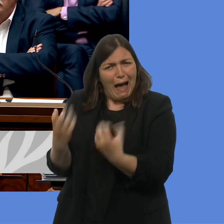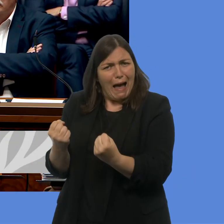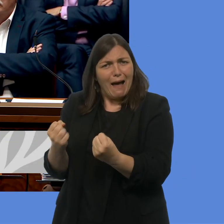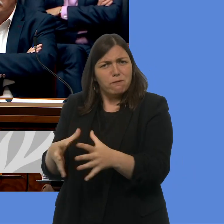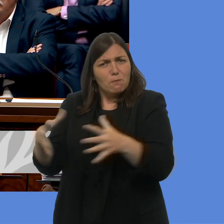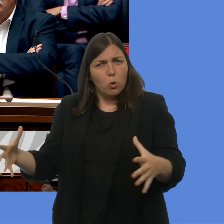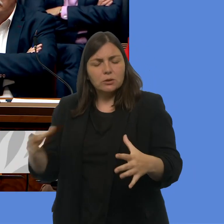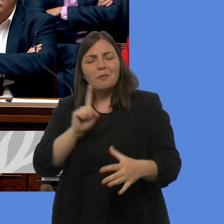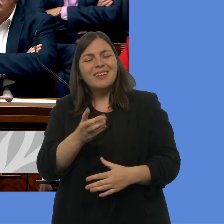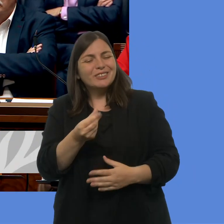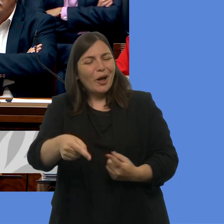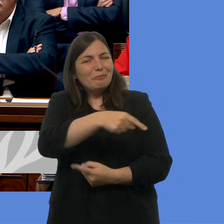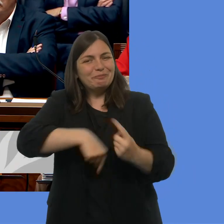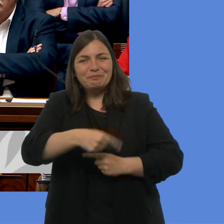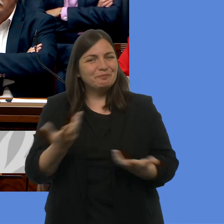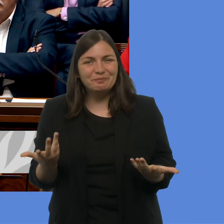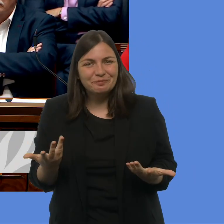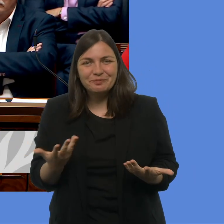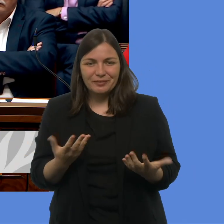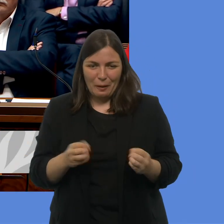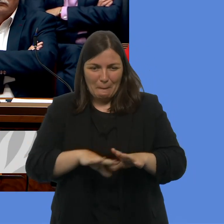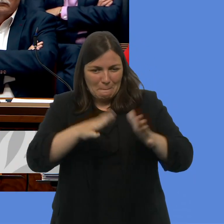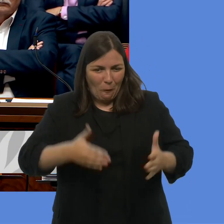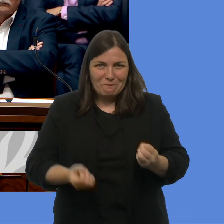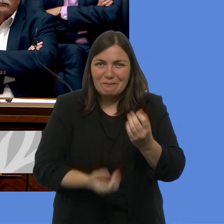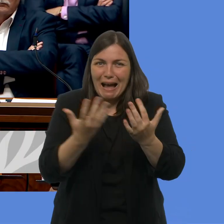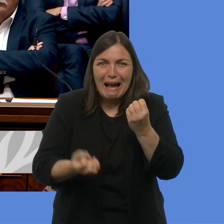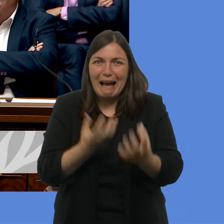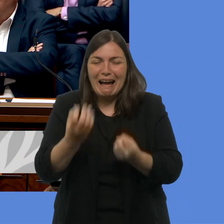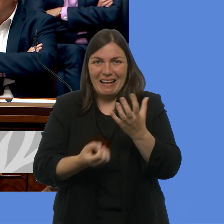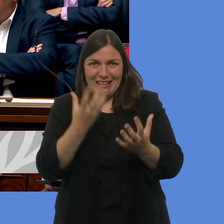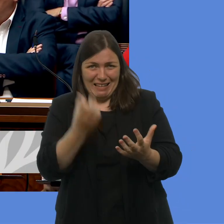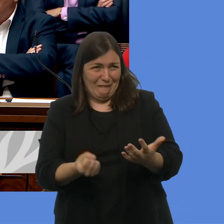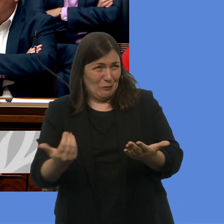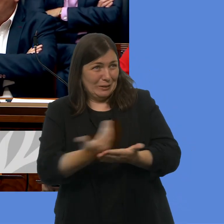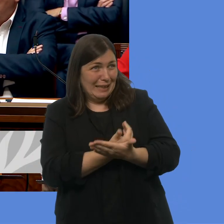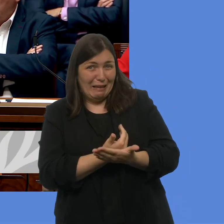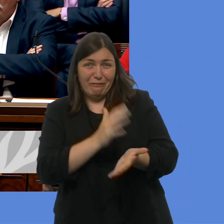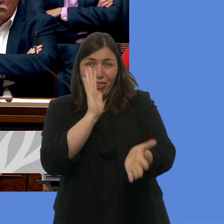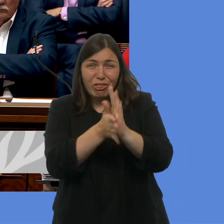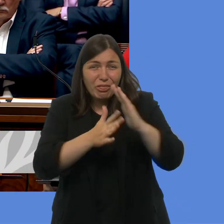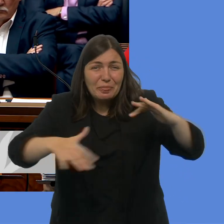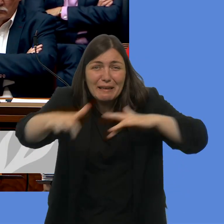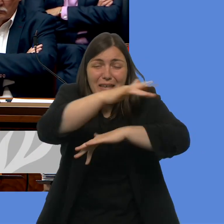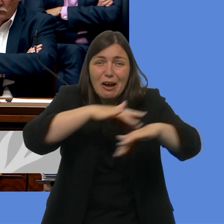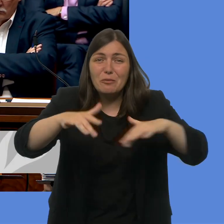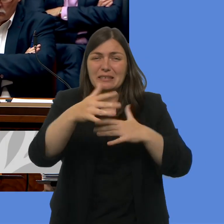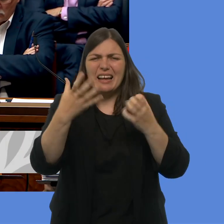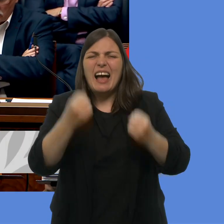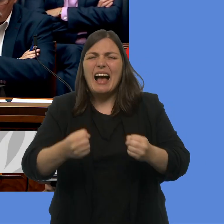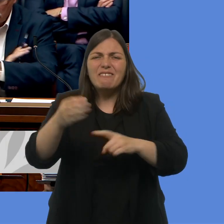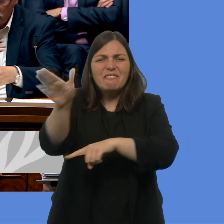concerns around safety, environmental impact. The burn effigies have racist and sectarian hate all over them, and they need to be